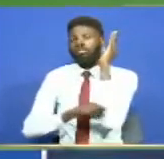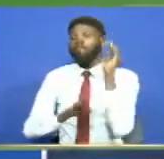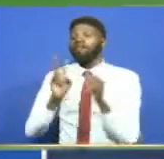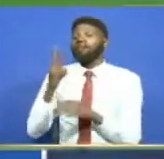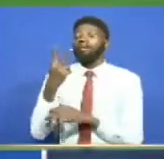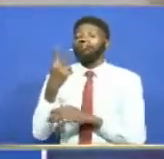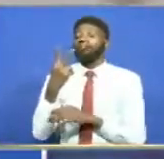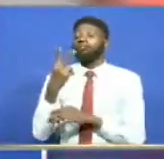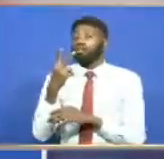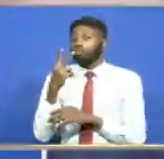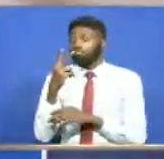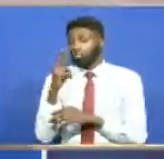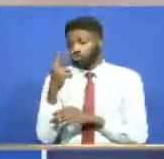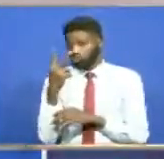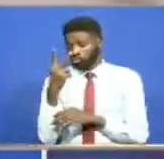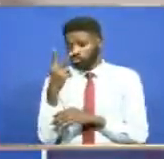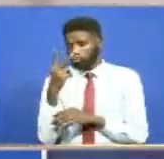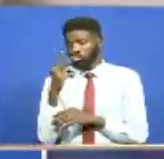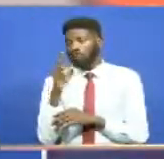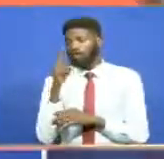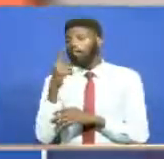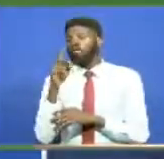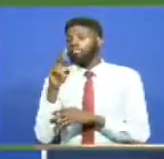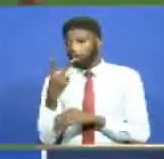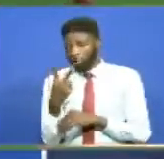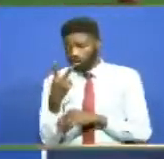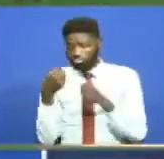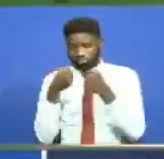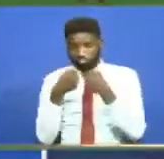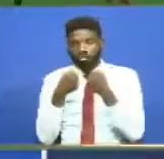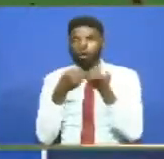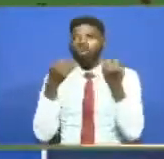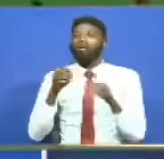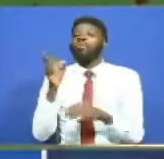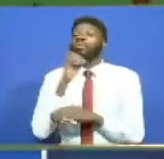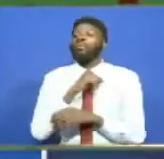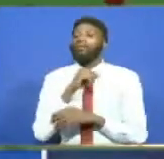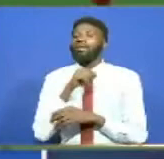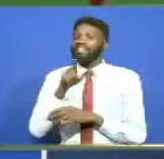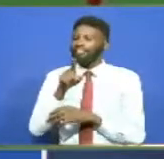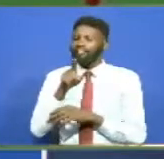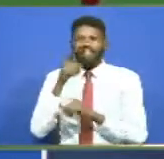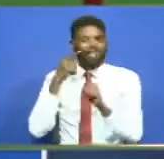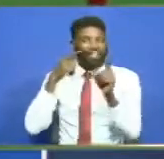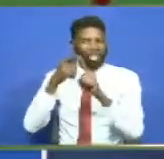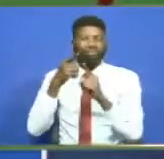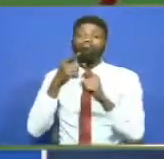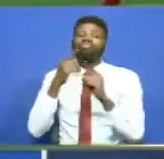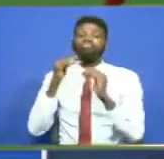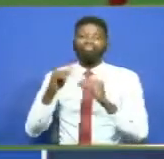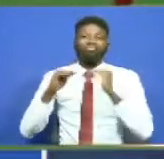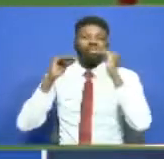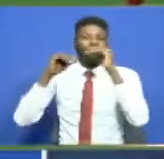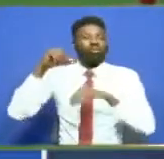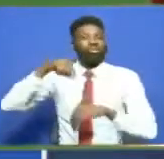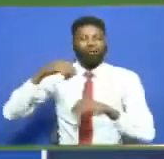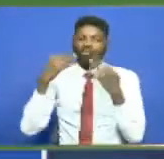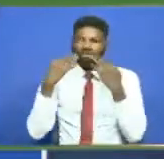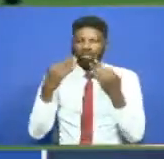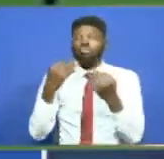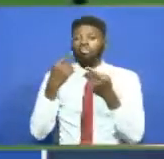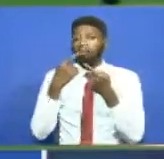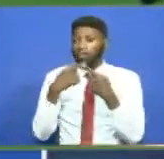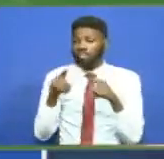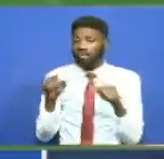two opening matches and were desperate for a win to increase their chances of making it to the quarterfinals. But it was Nkana